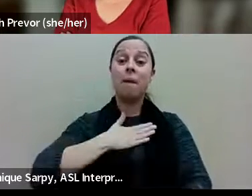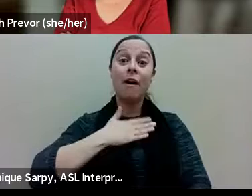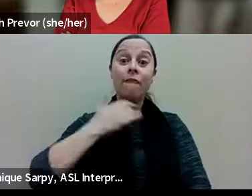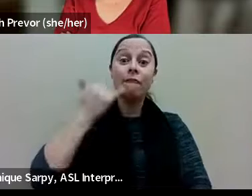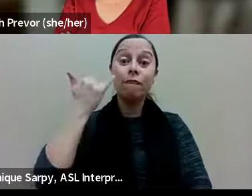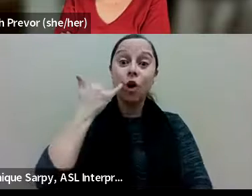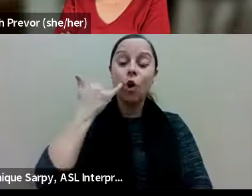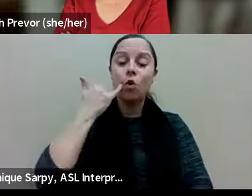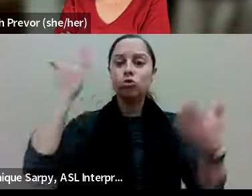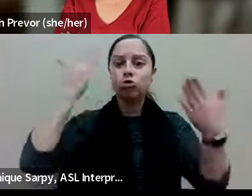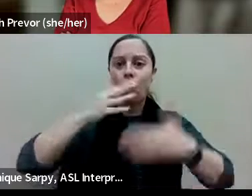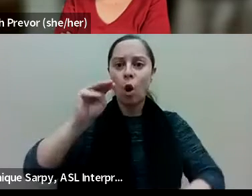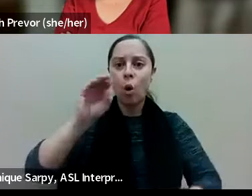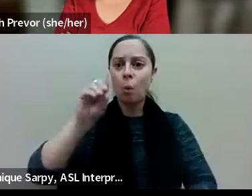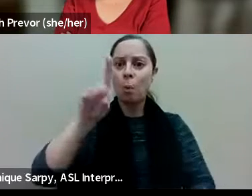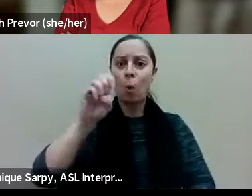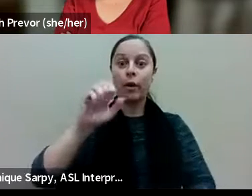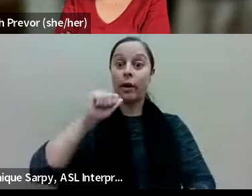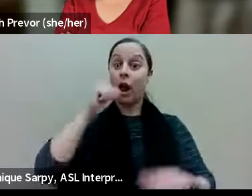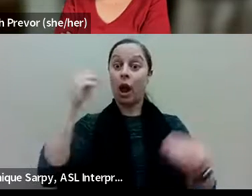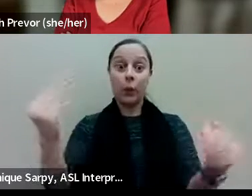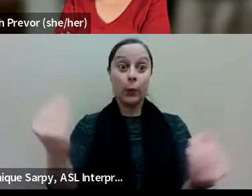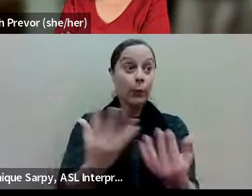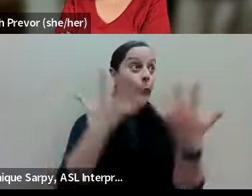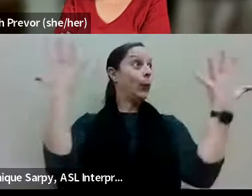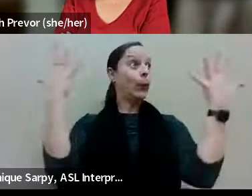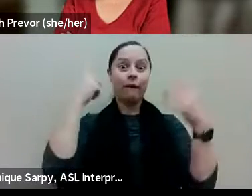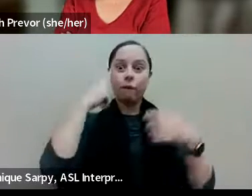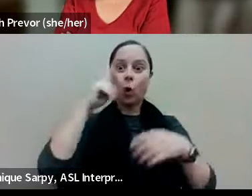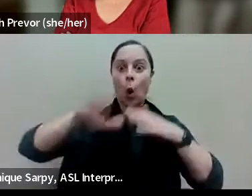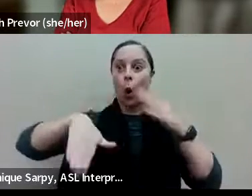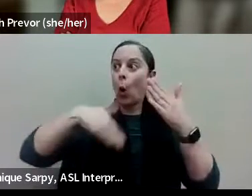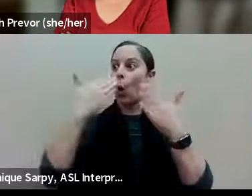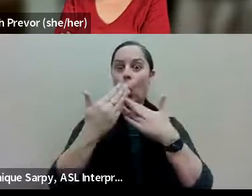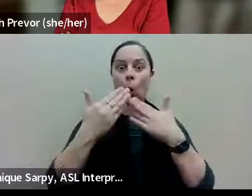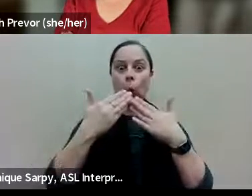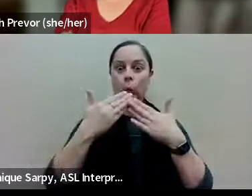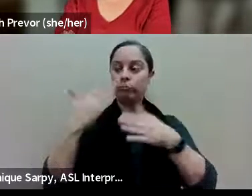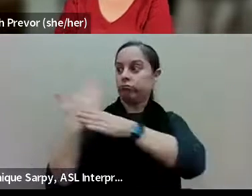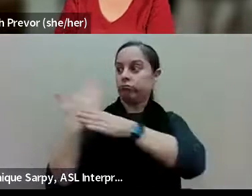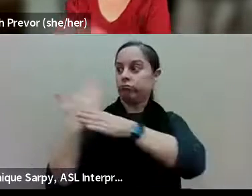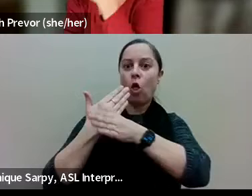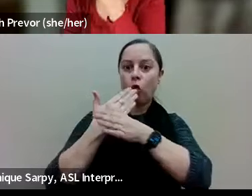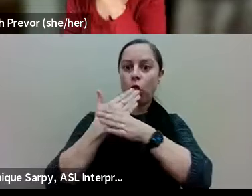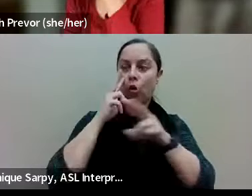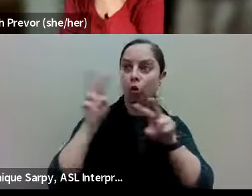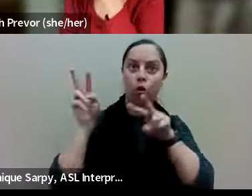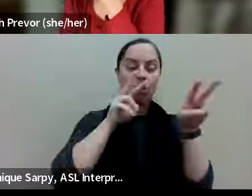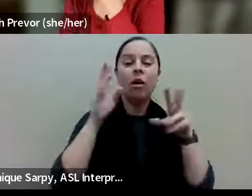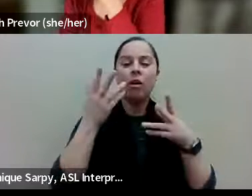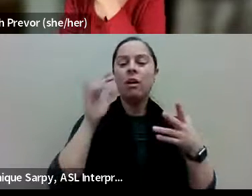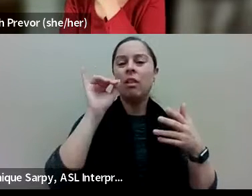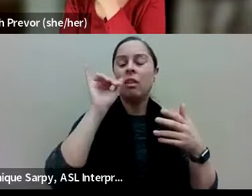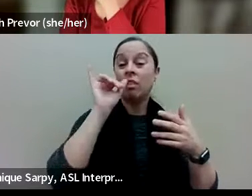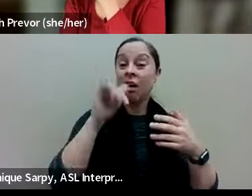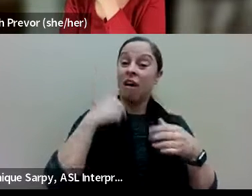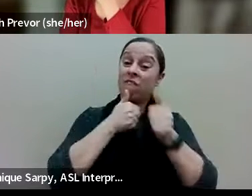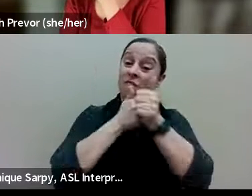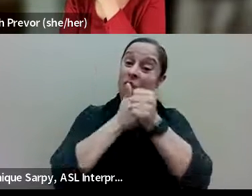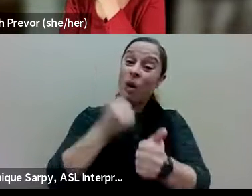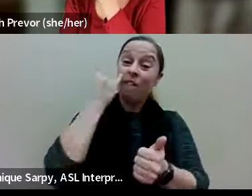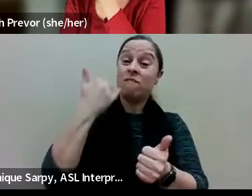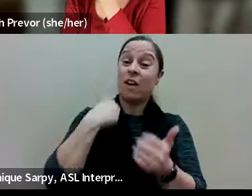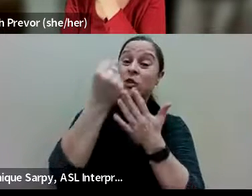into dark mode, so I'm not lighting up the whole theater. And I can follow along pretty well if I have a script that